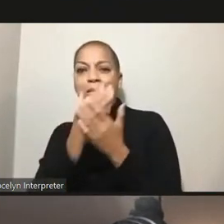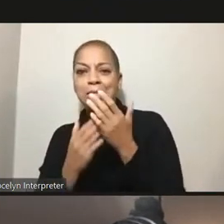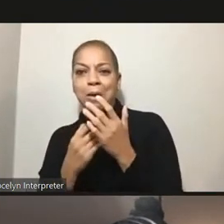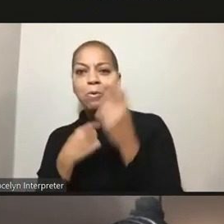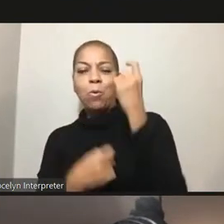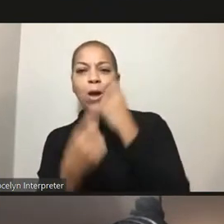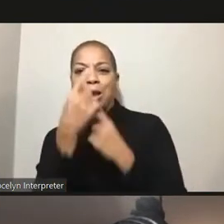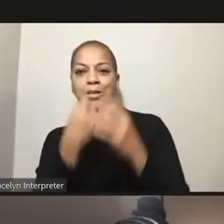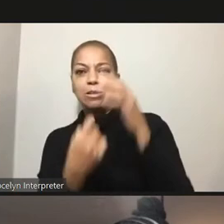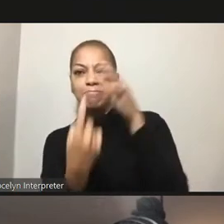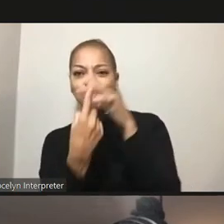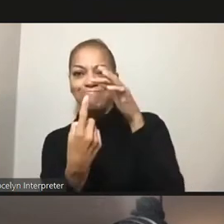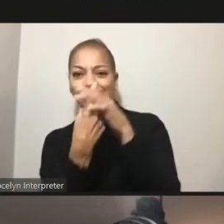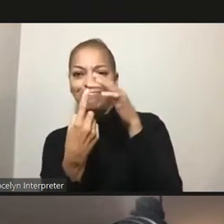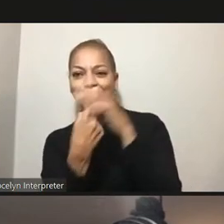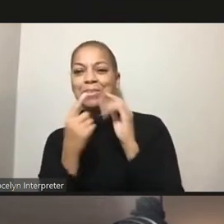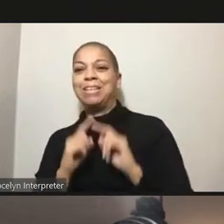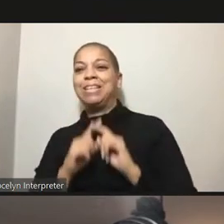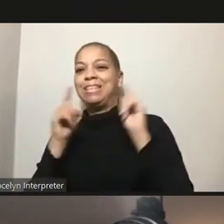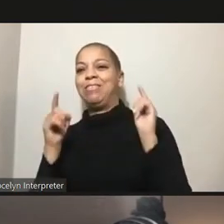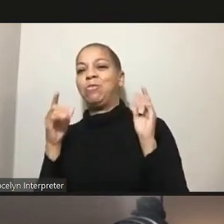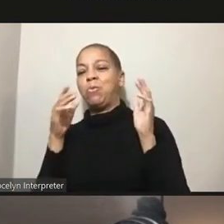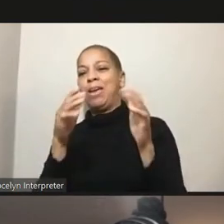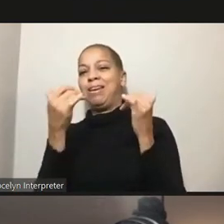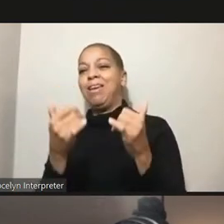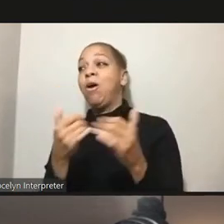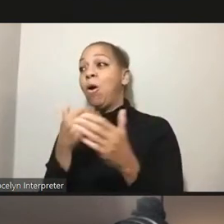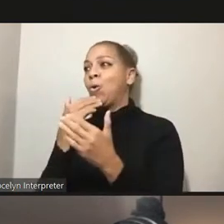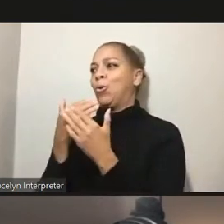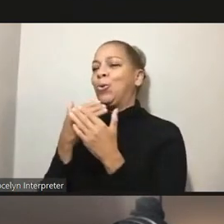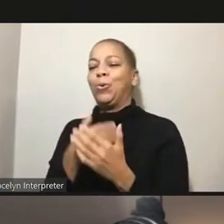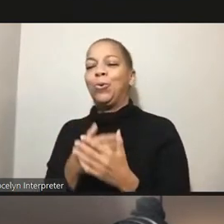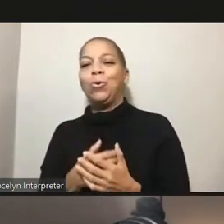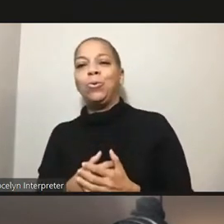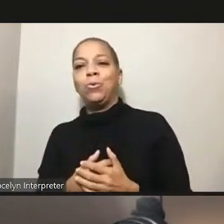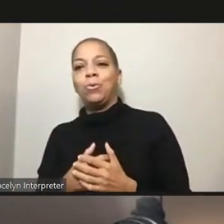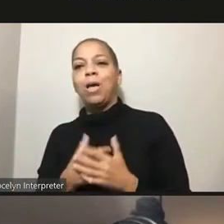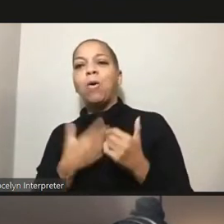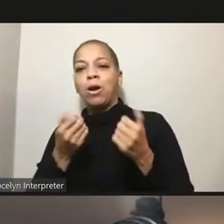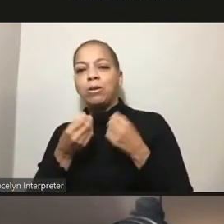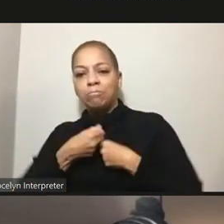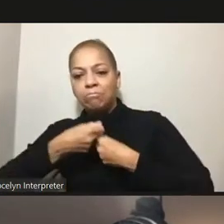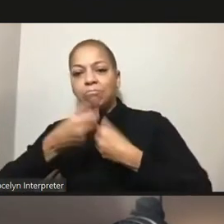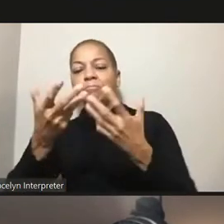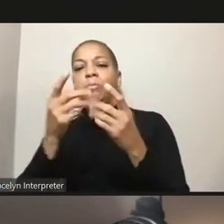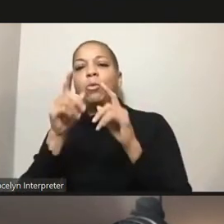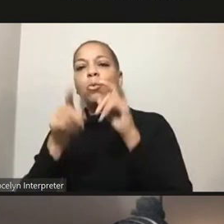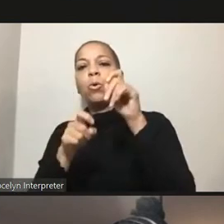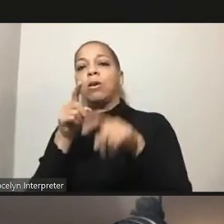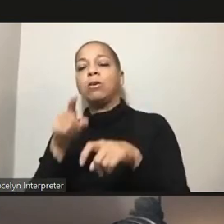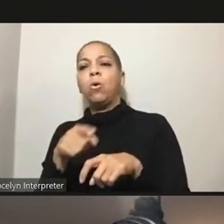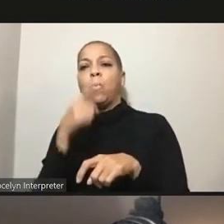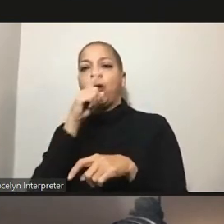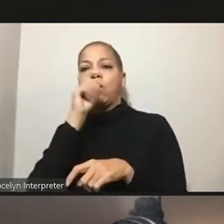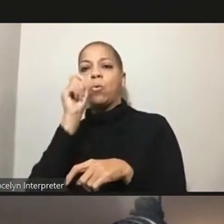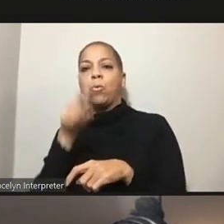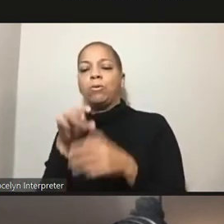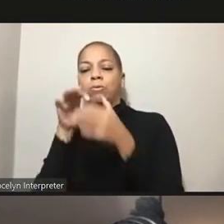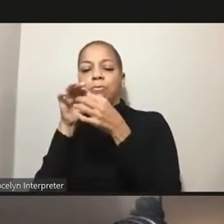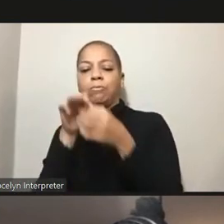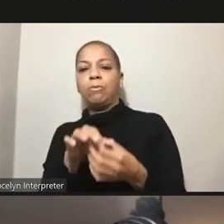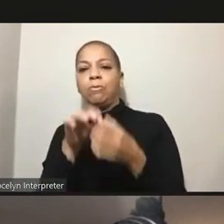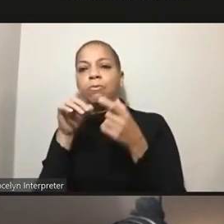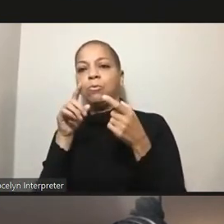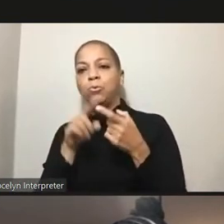in a different way. And I wanted to invite that, those questions in. One is around